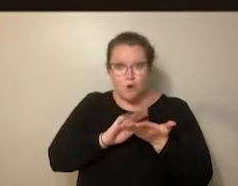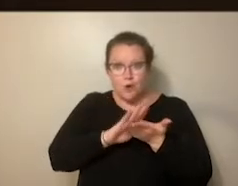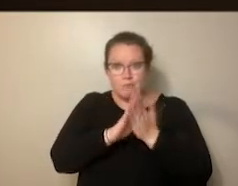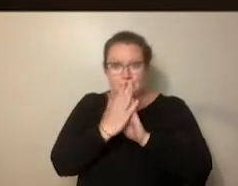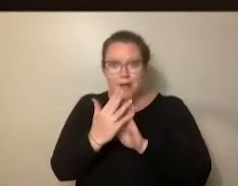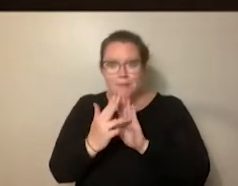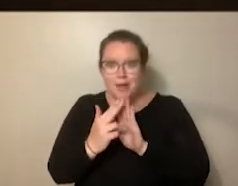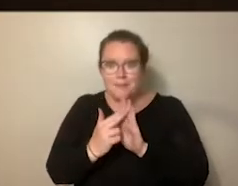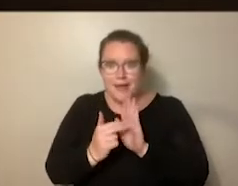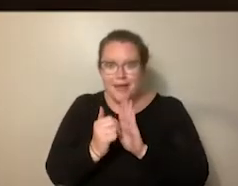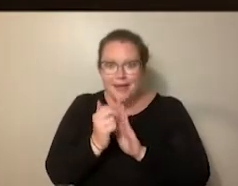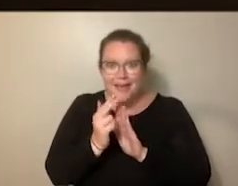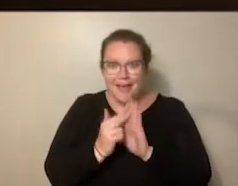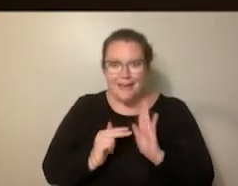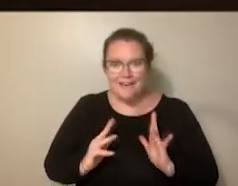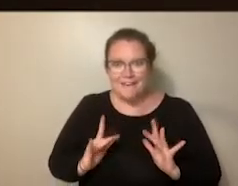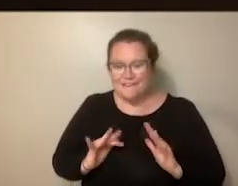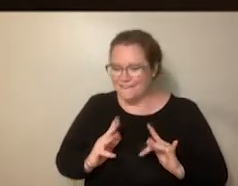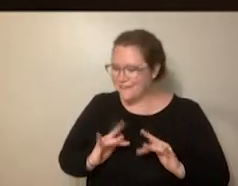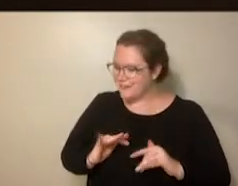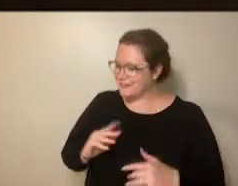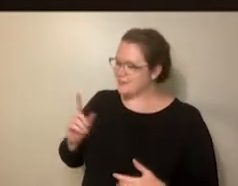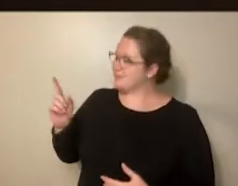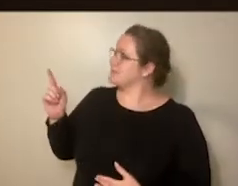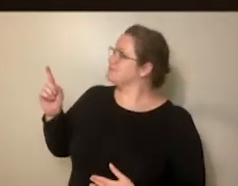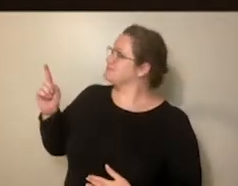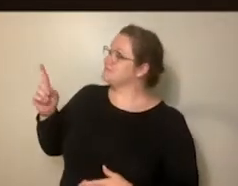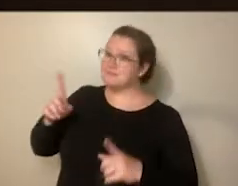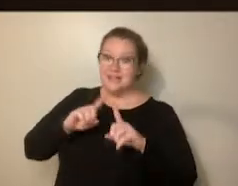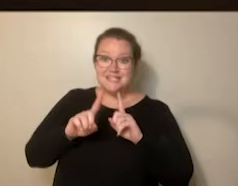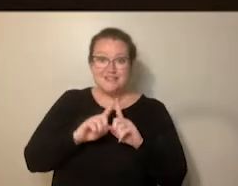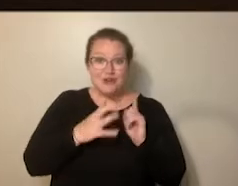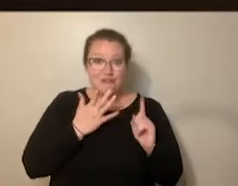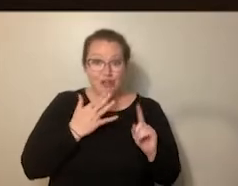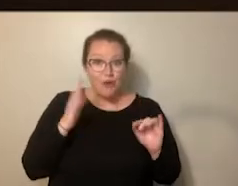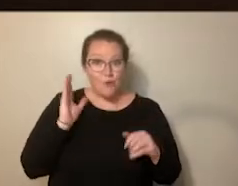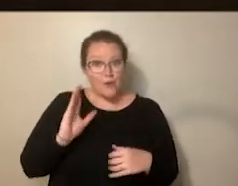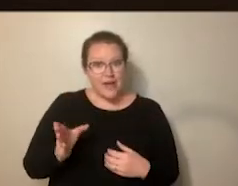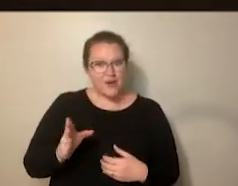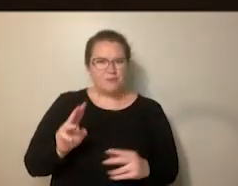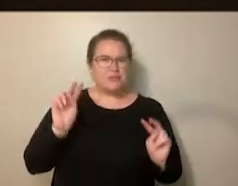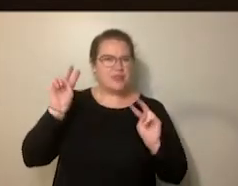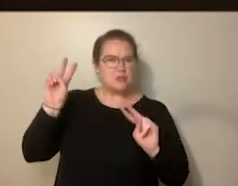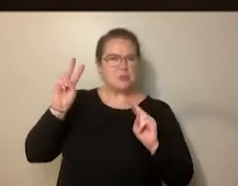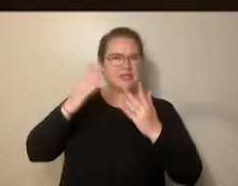paint. And it will work with all the different colors you've used. Let's look at the sky.